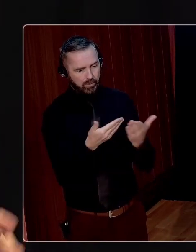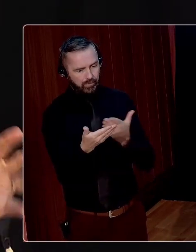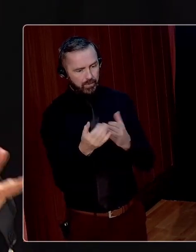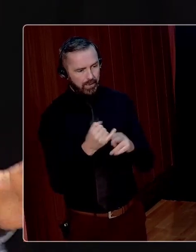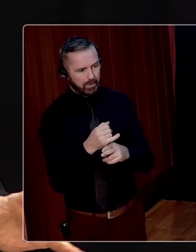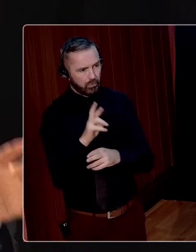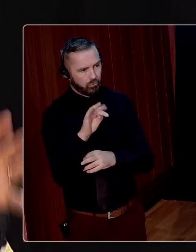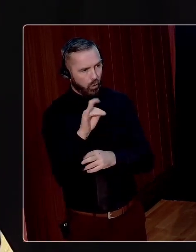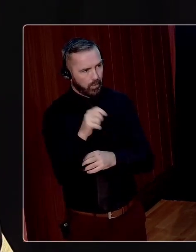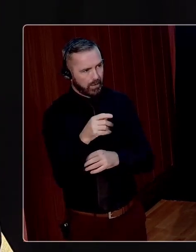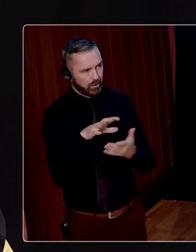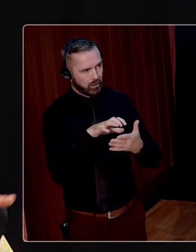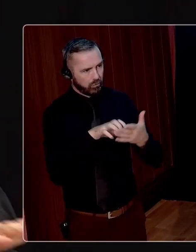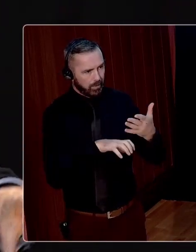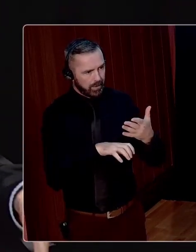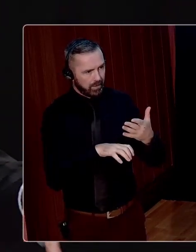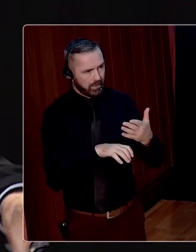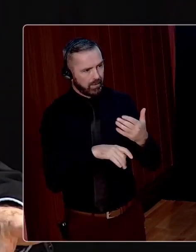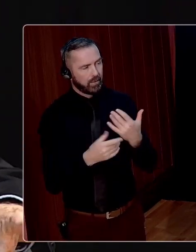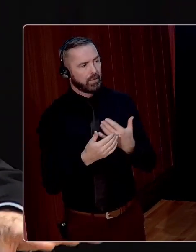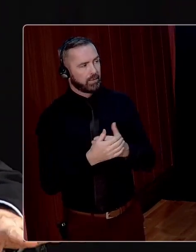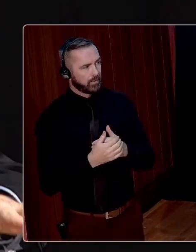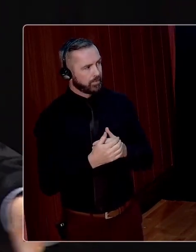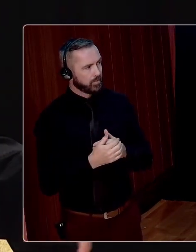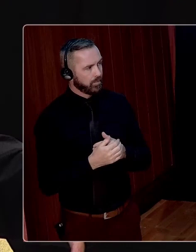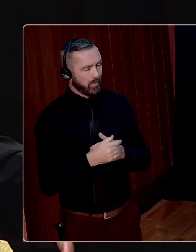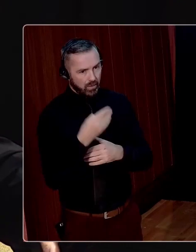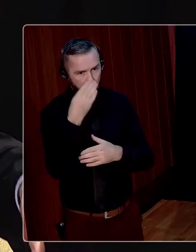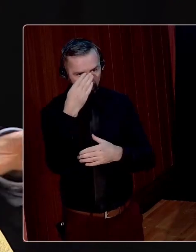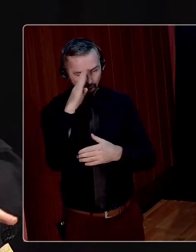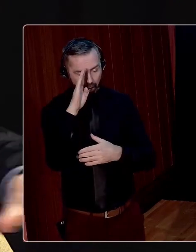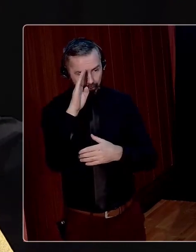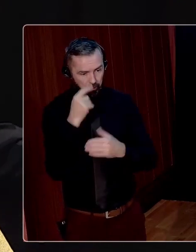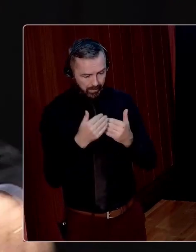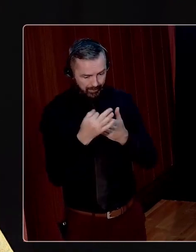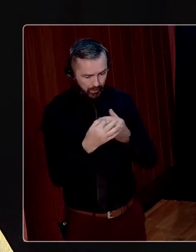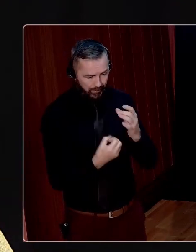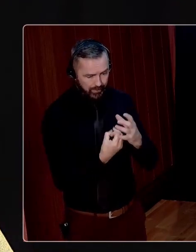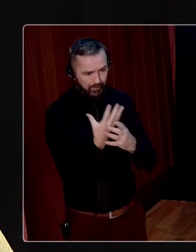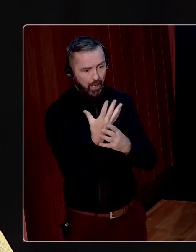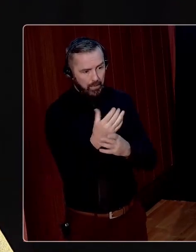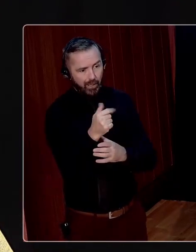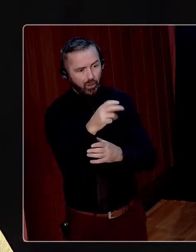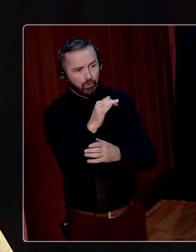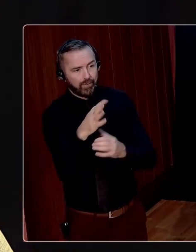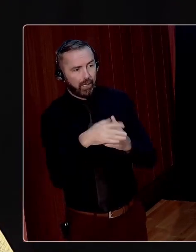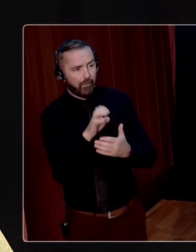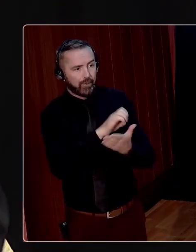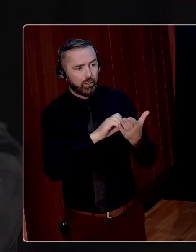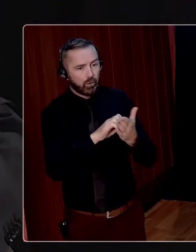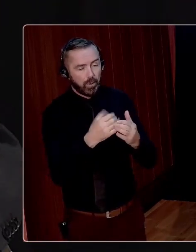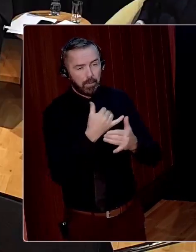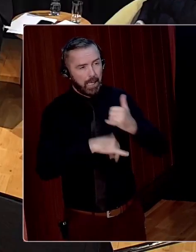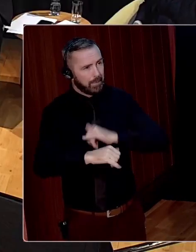into the Roman script. The Irish were to the fore in modelling and developing orthography, the orthographies of Europe. So